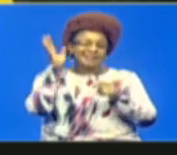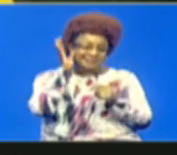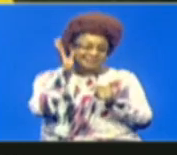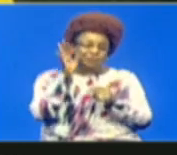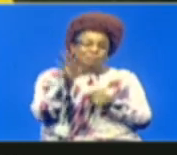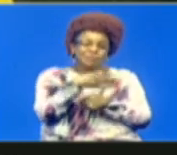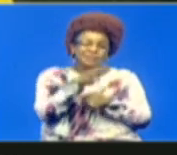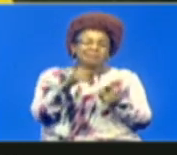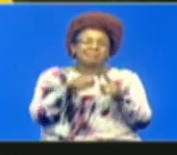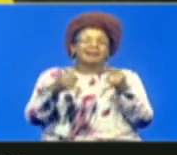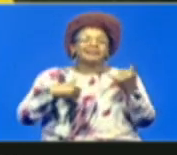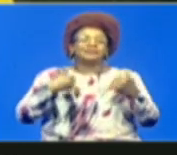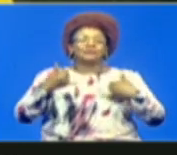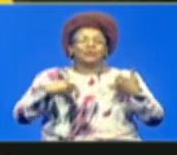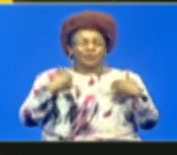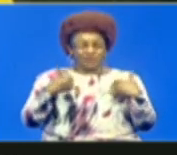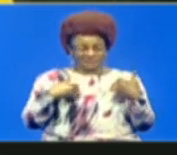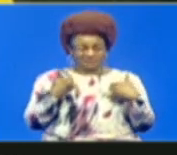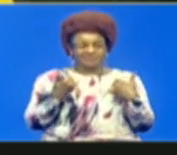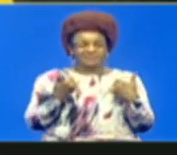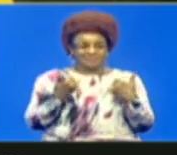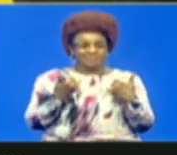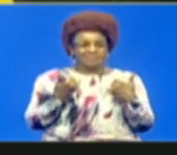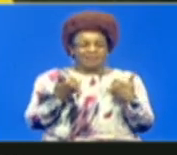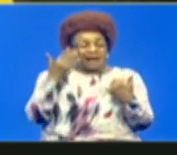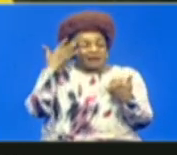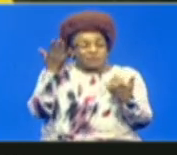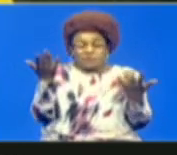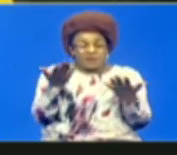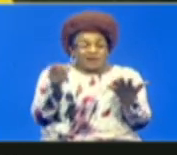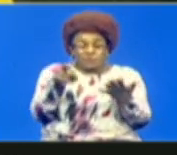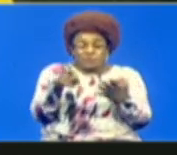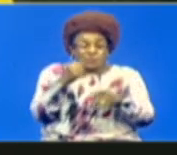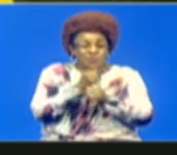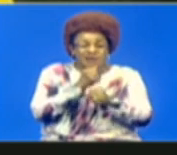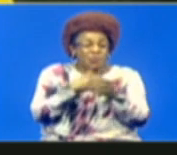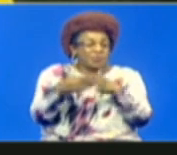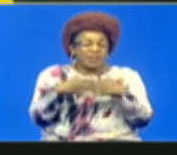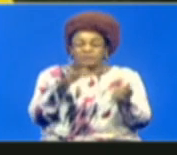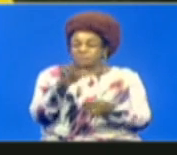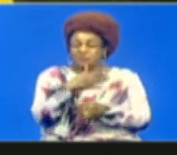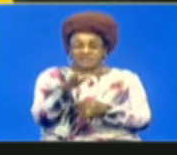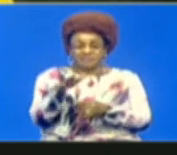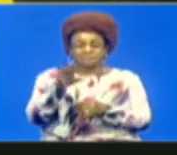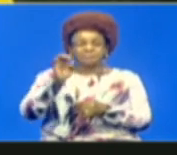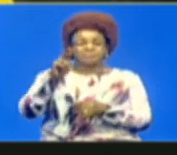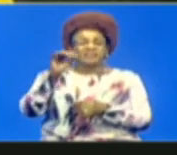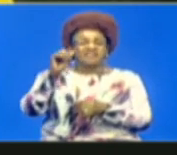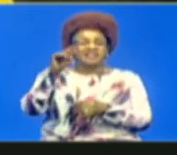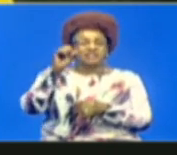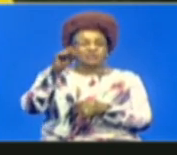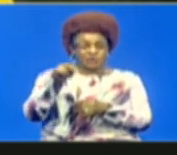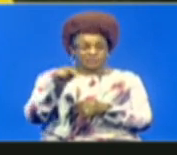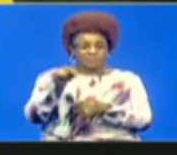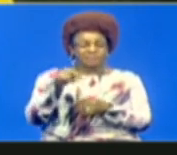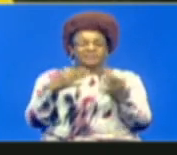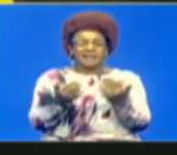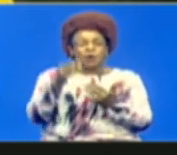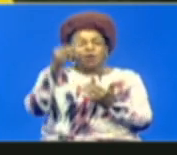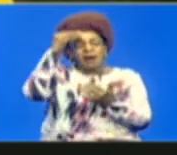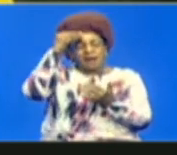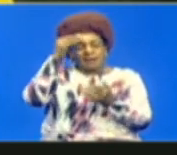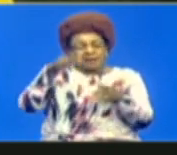Music gives wings to the mind and sets life in tune. I don't know how Zainab operates. But Evanson Gitau, a dairy farmer in Githunguri, has learned how to